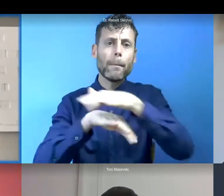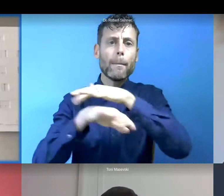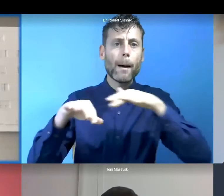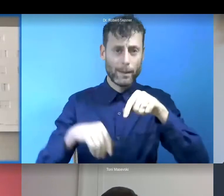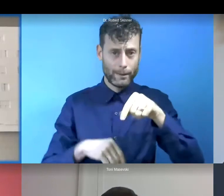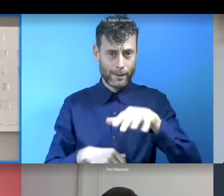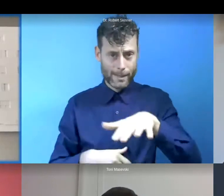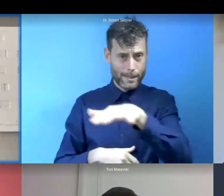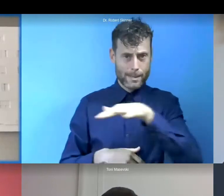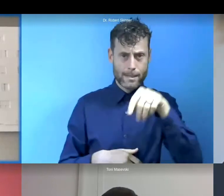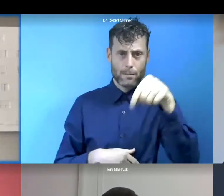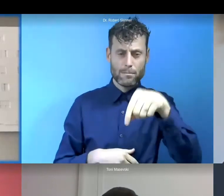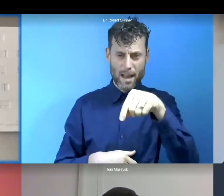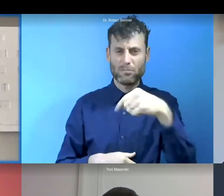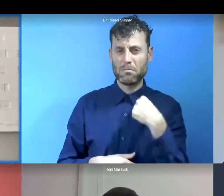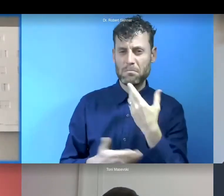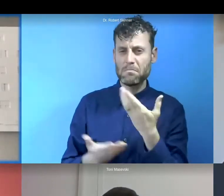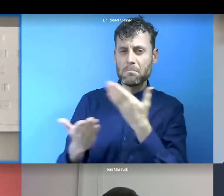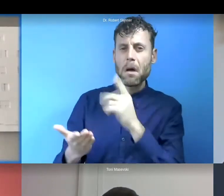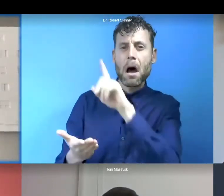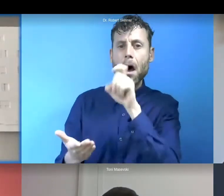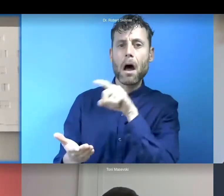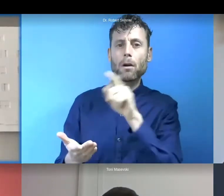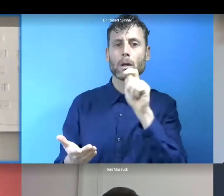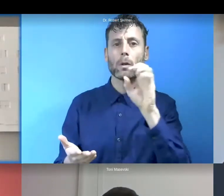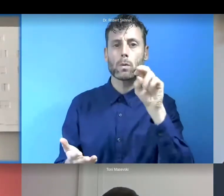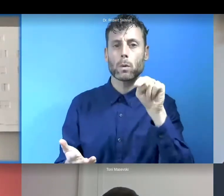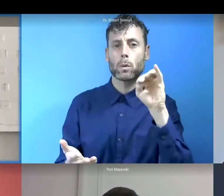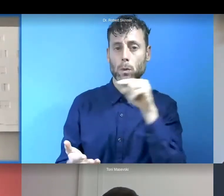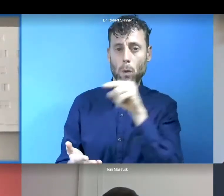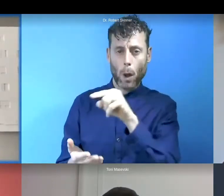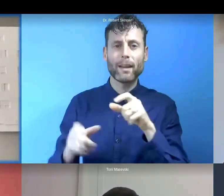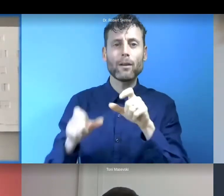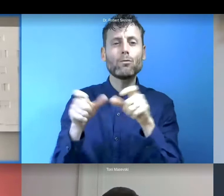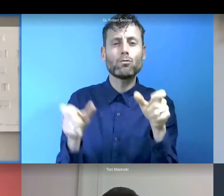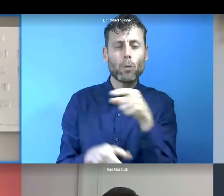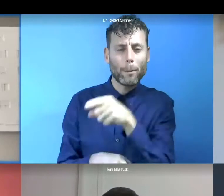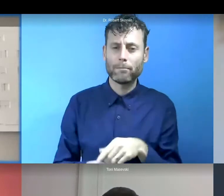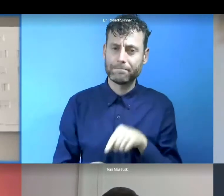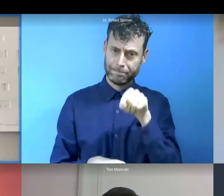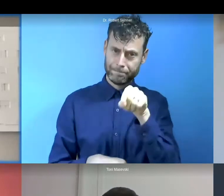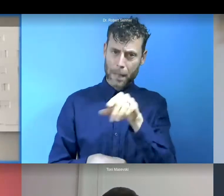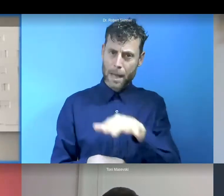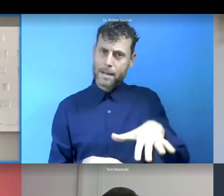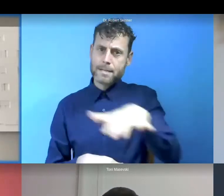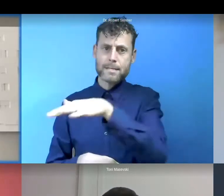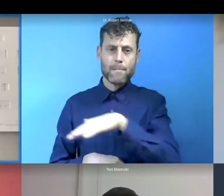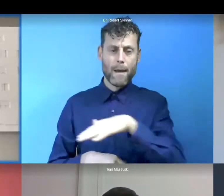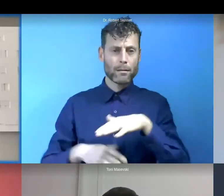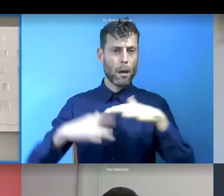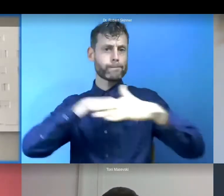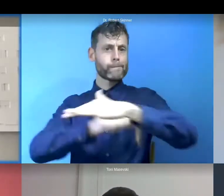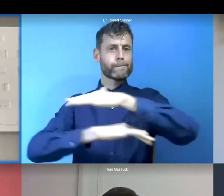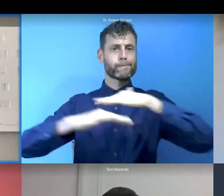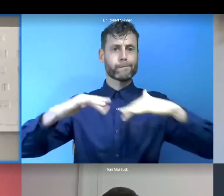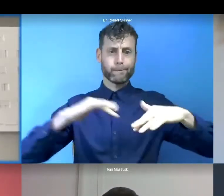question to Toni from the city of Skopje. So Toni, how the artistic intervention